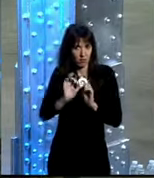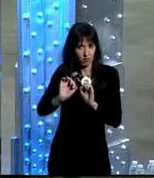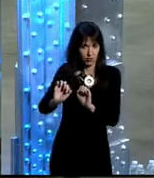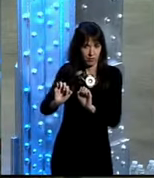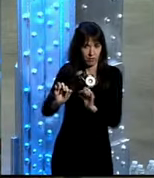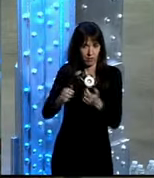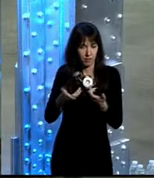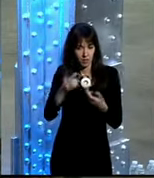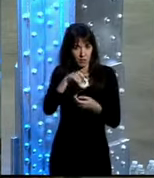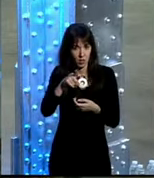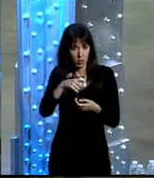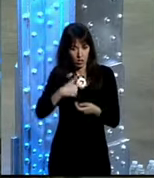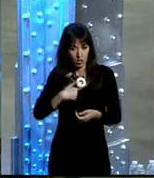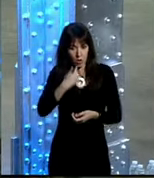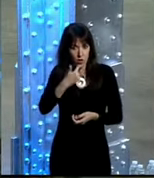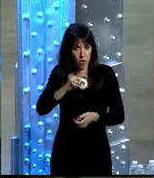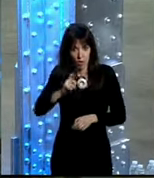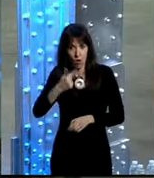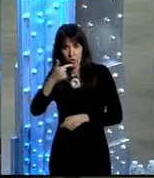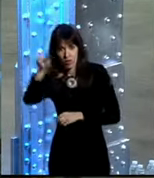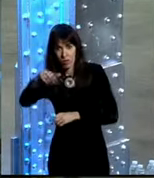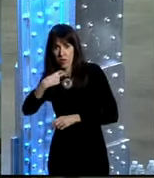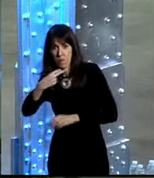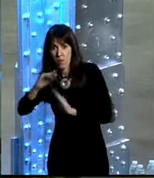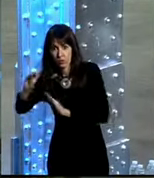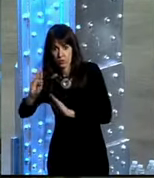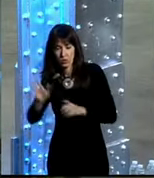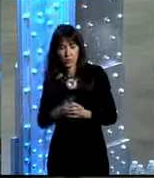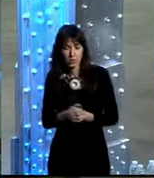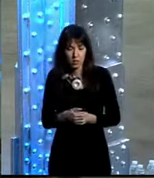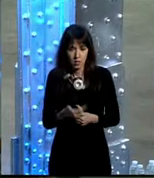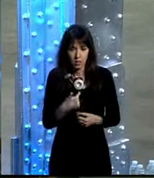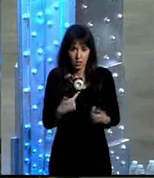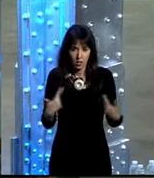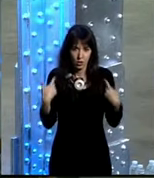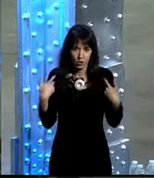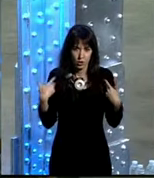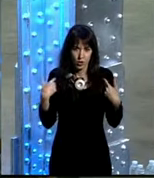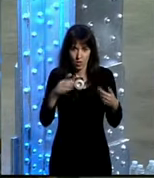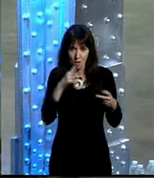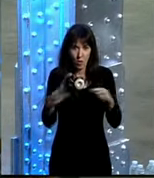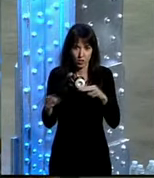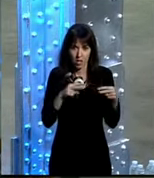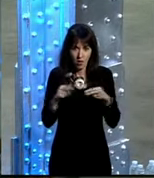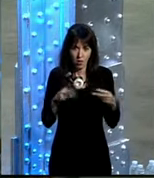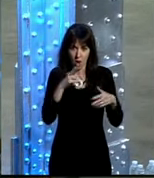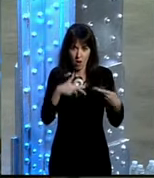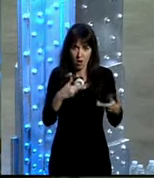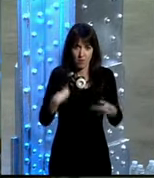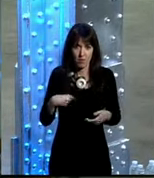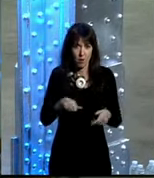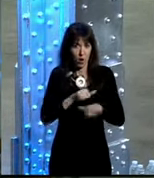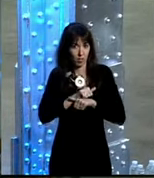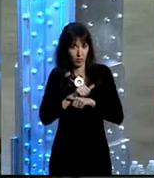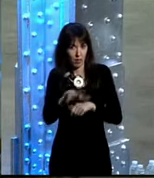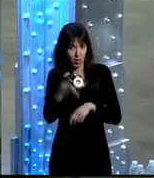closed upon our own selves. It's not my words, it's José Ignacio. I'm suffering. I don't know if translators